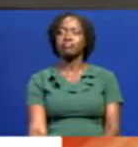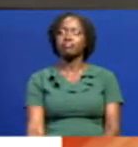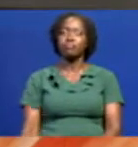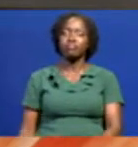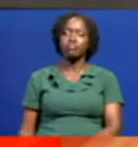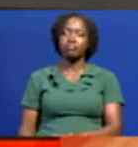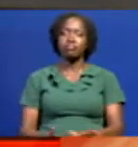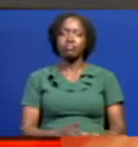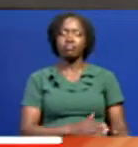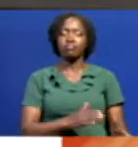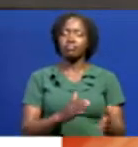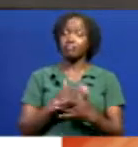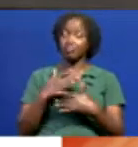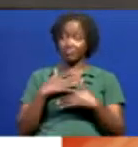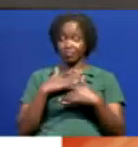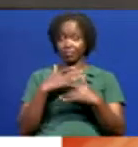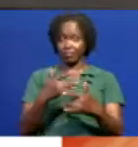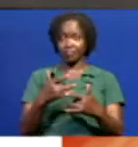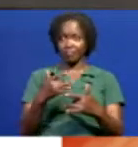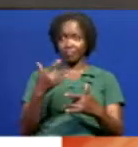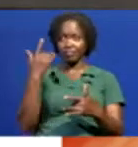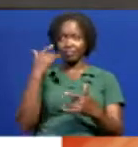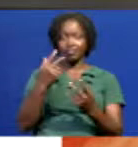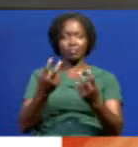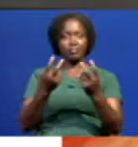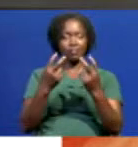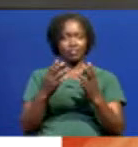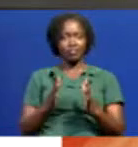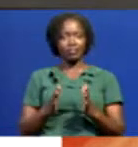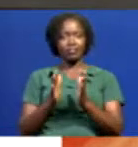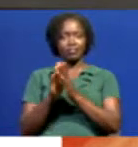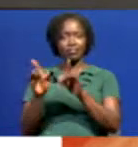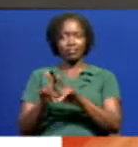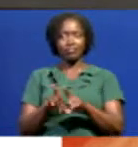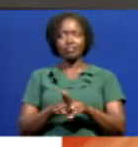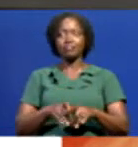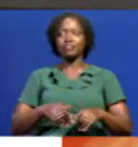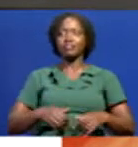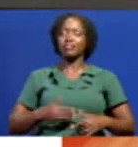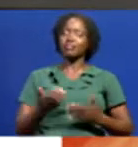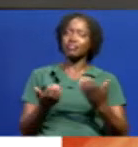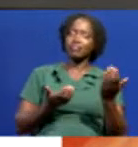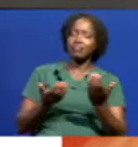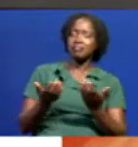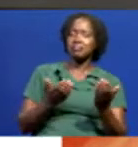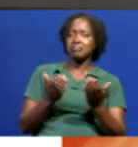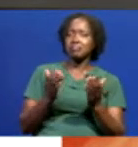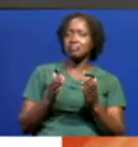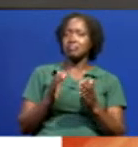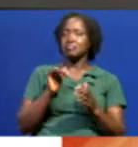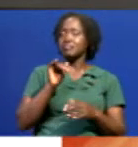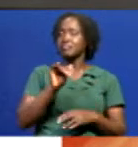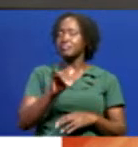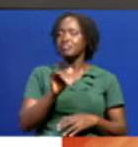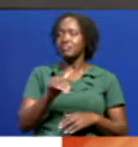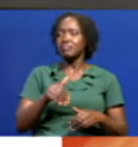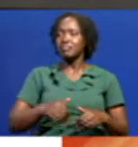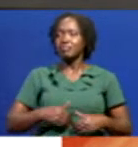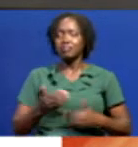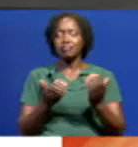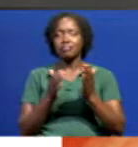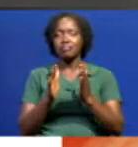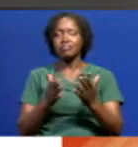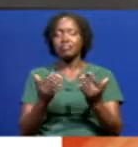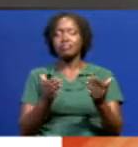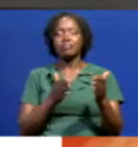Now, something interesting for our viewers and also for the young entrepreneurs is that young entrepreneurs will now